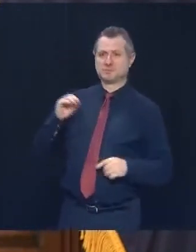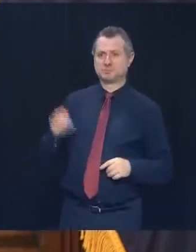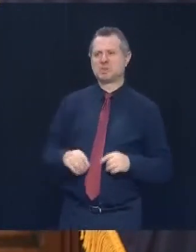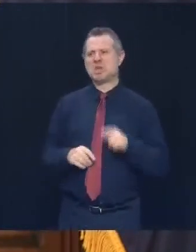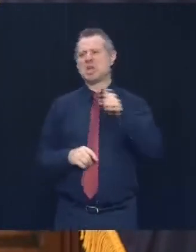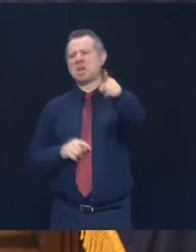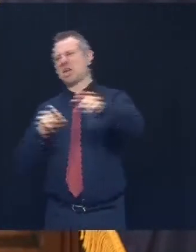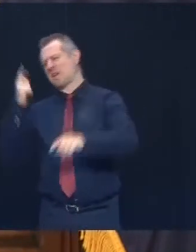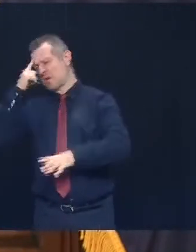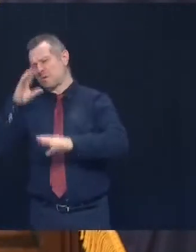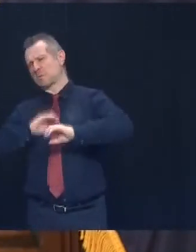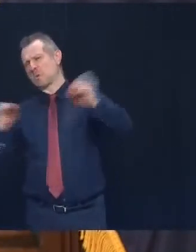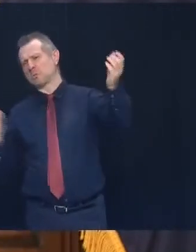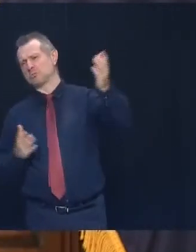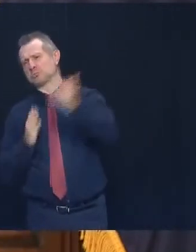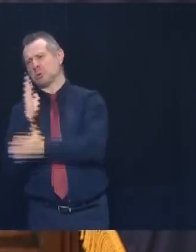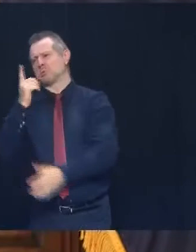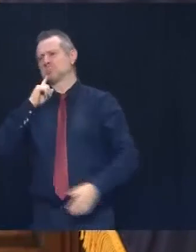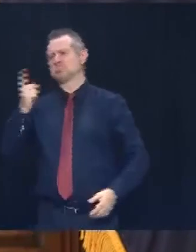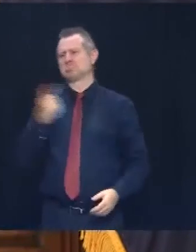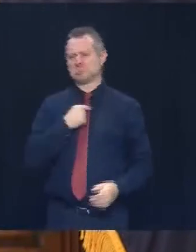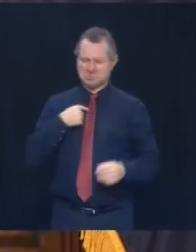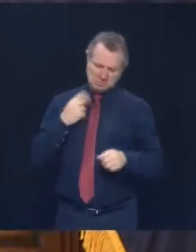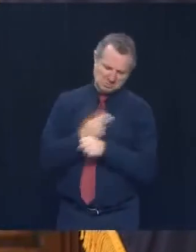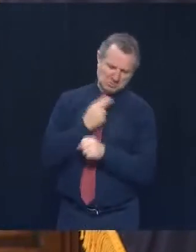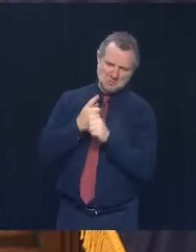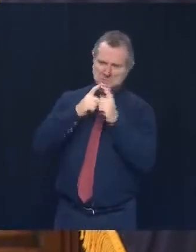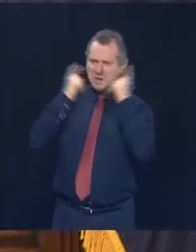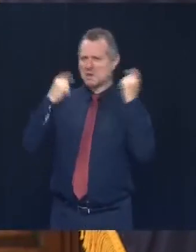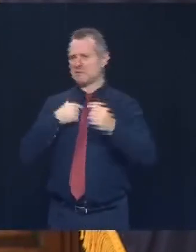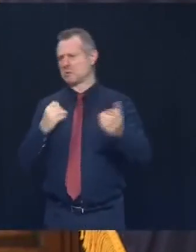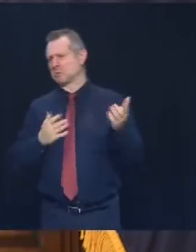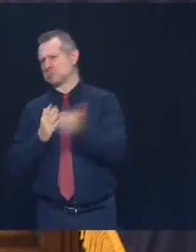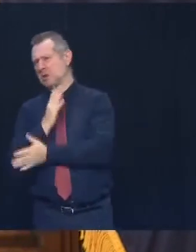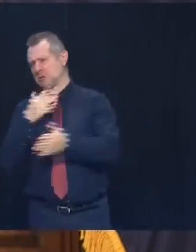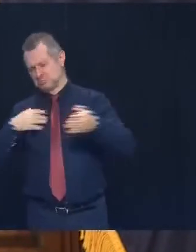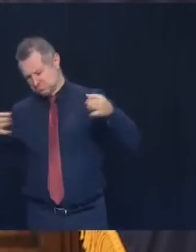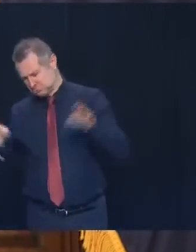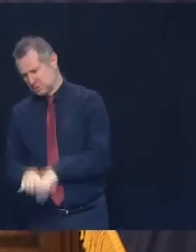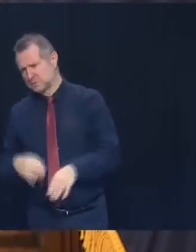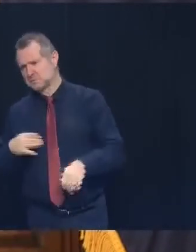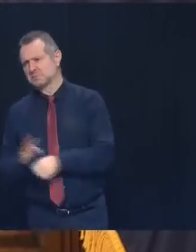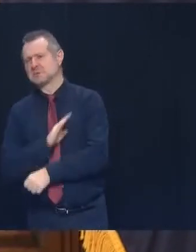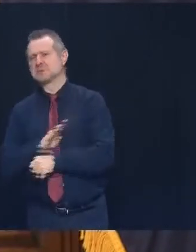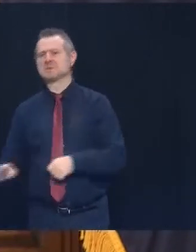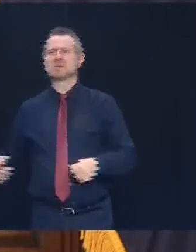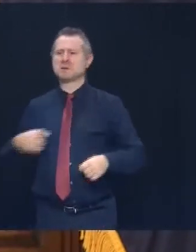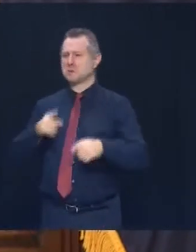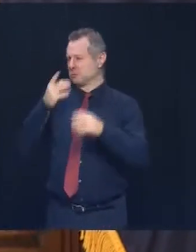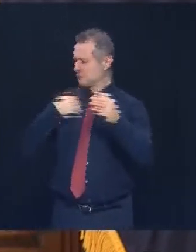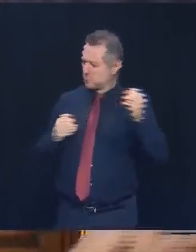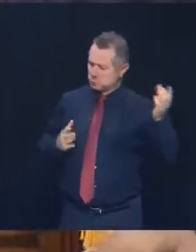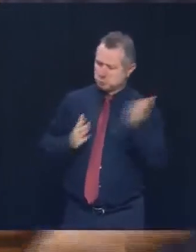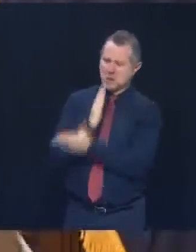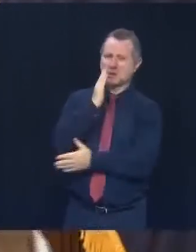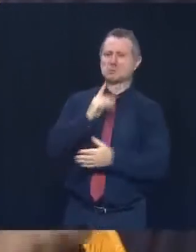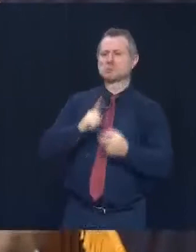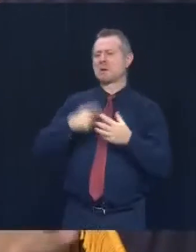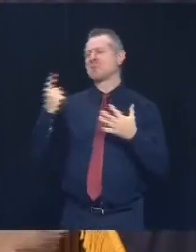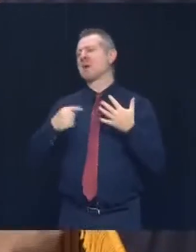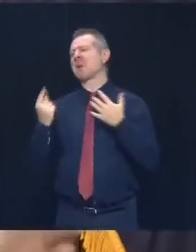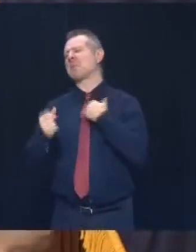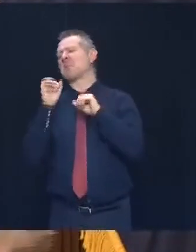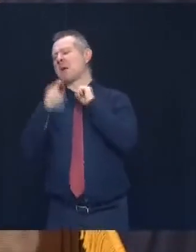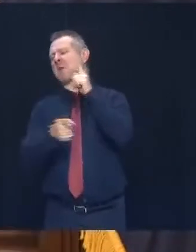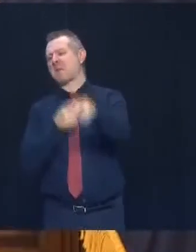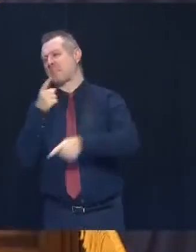right to tell me to wear a mask. Government has no right to tell me to close my business. Government has no right to tell me to do anything. I